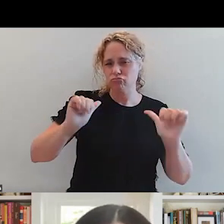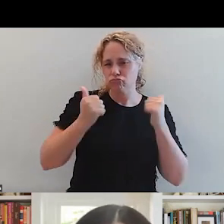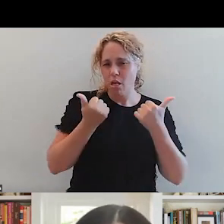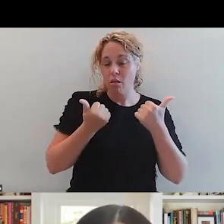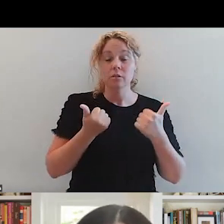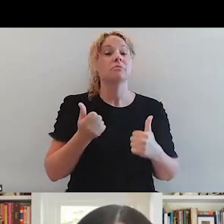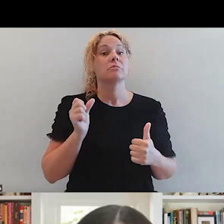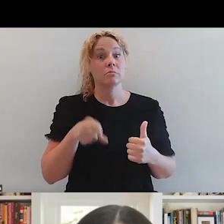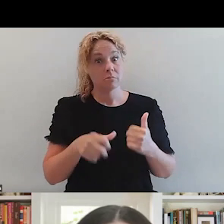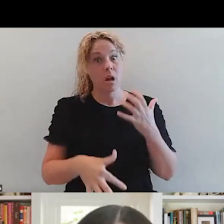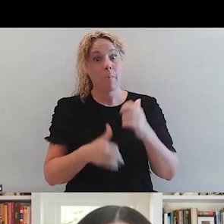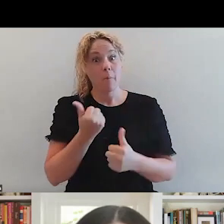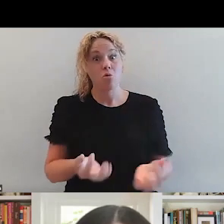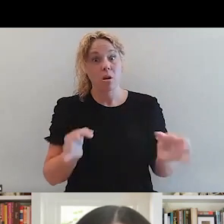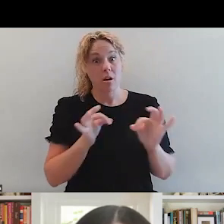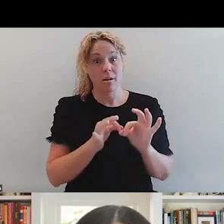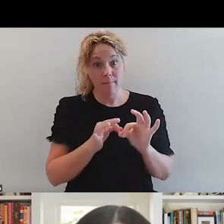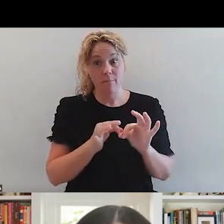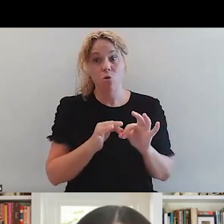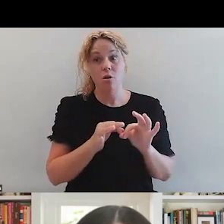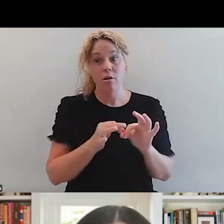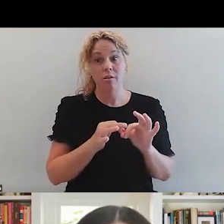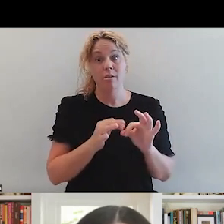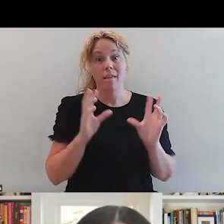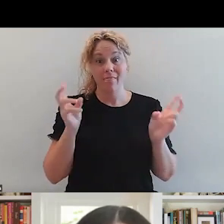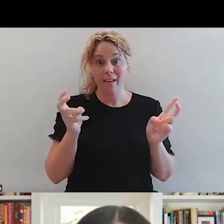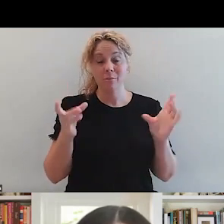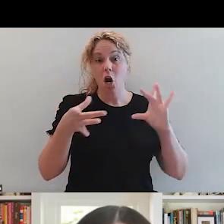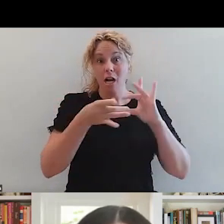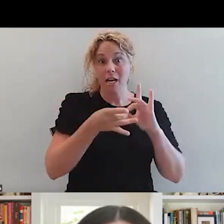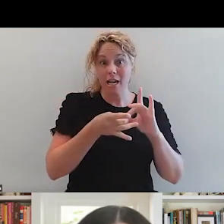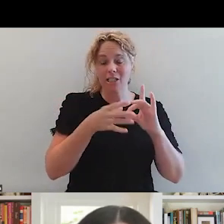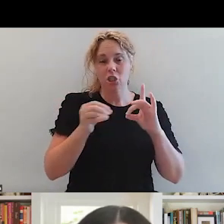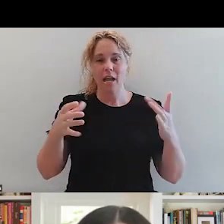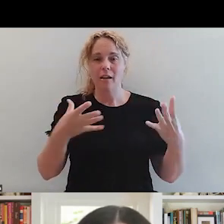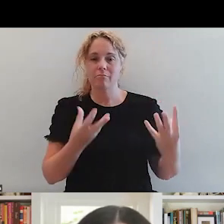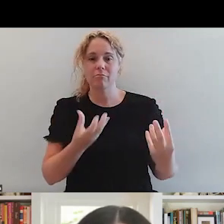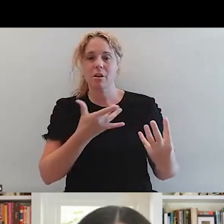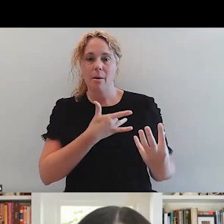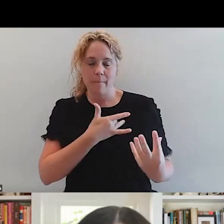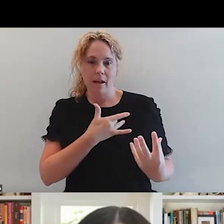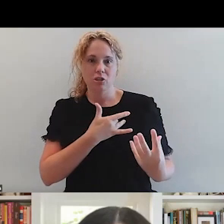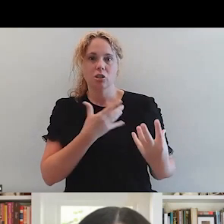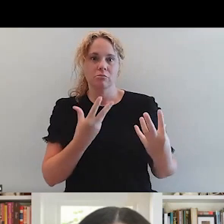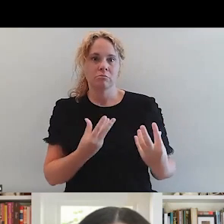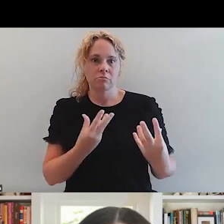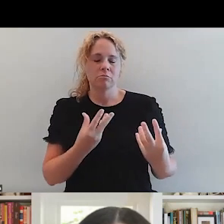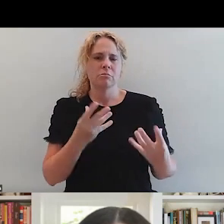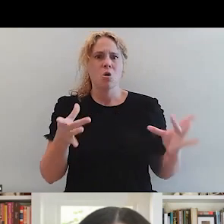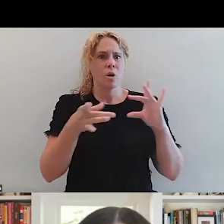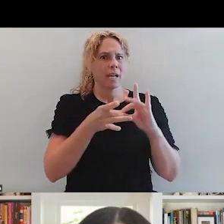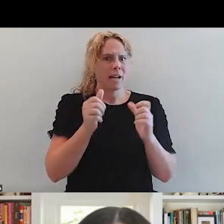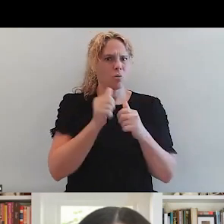that the two most important C's that we have to deal with are connection and compassion. Once we connect with people, we have